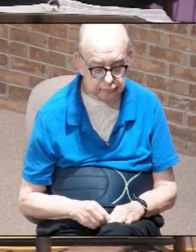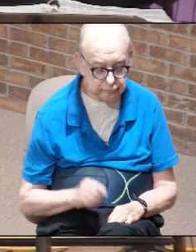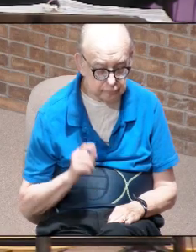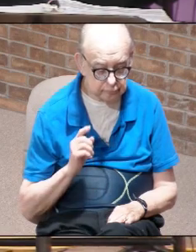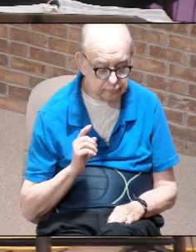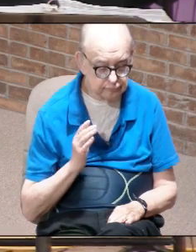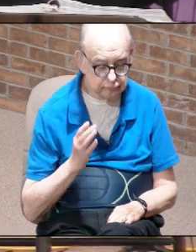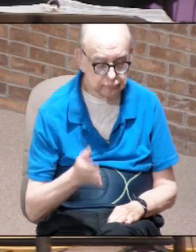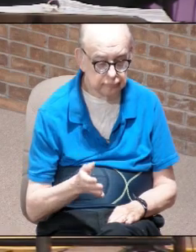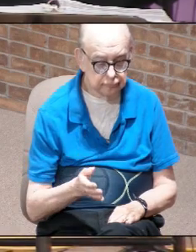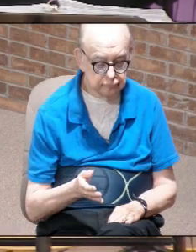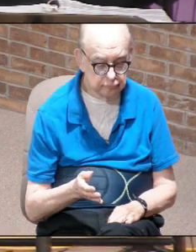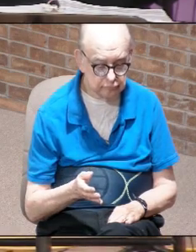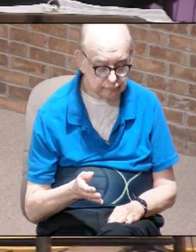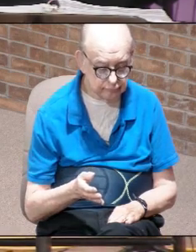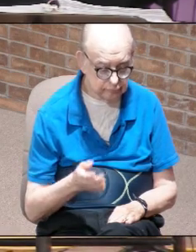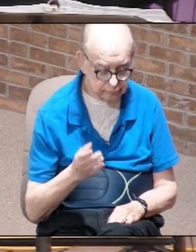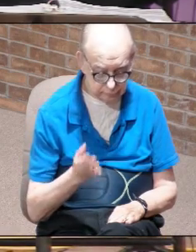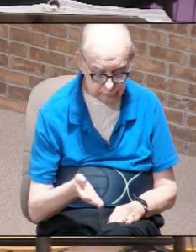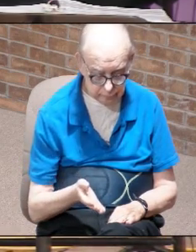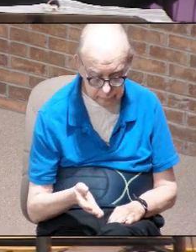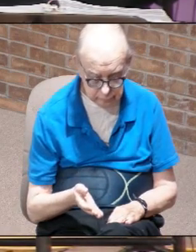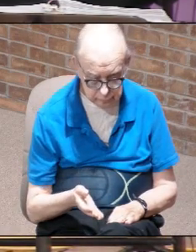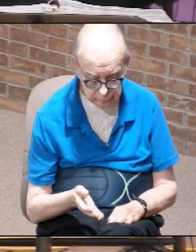You are.